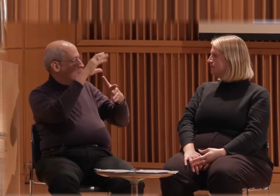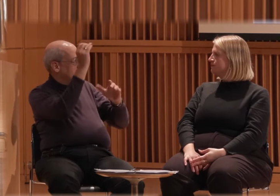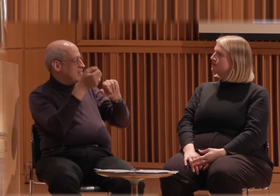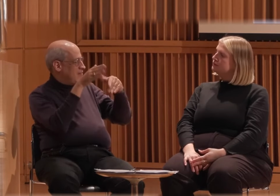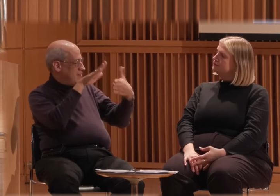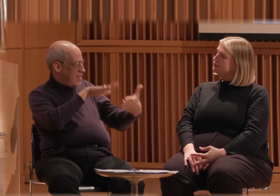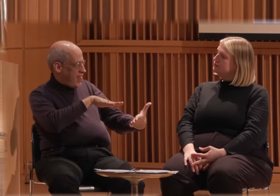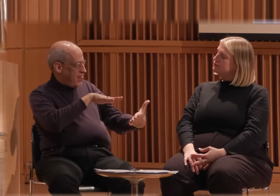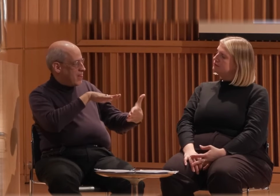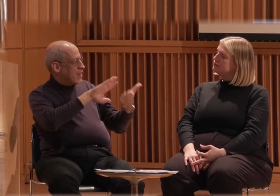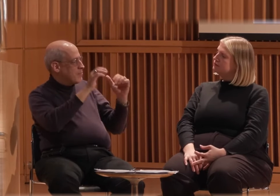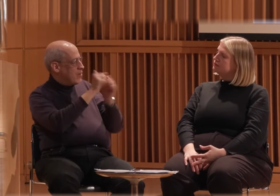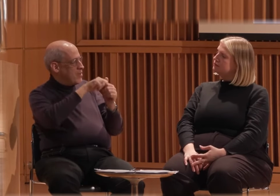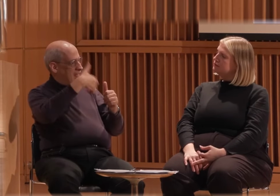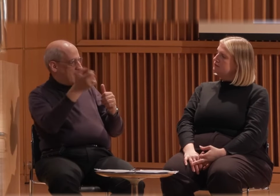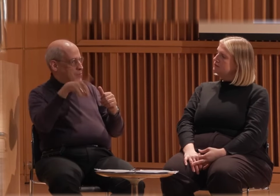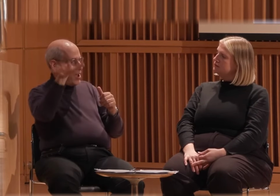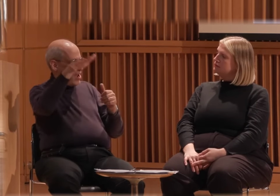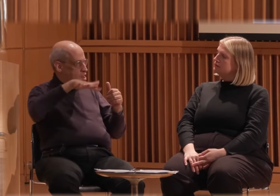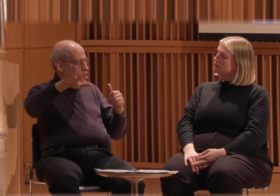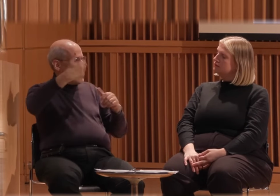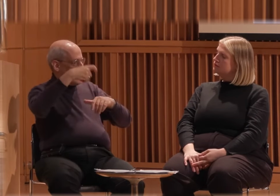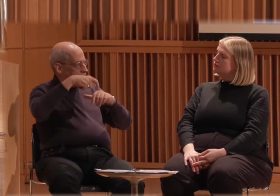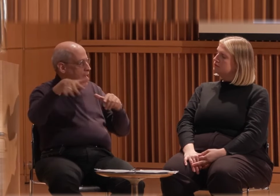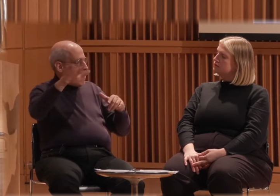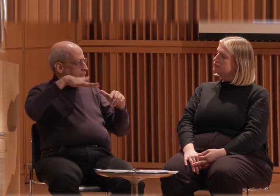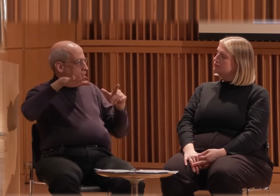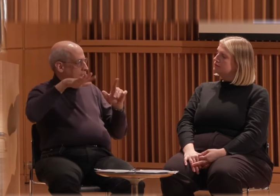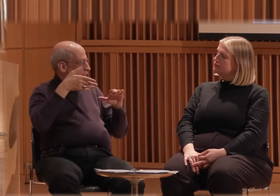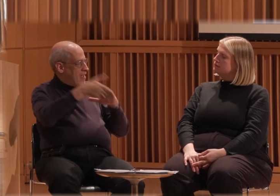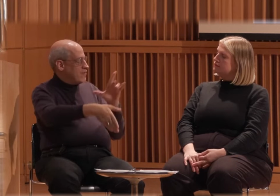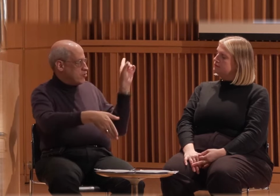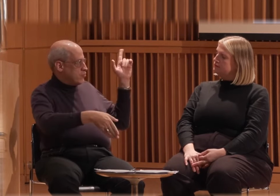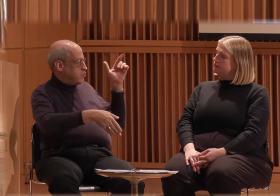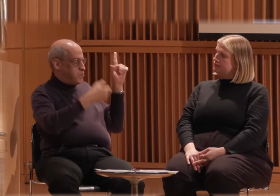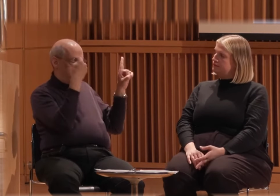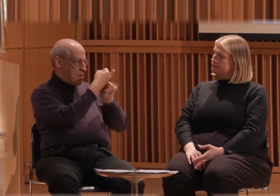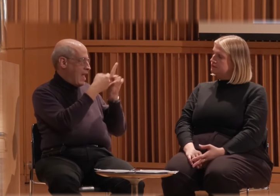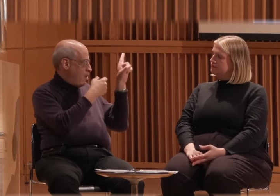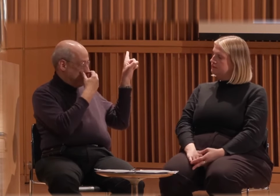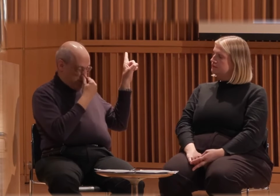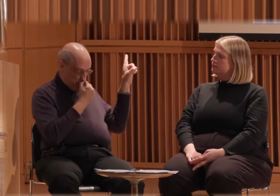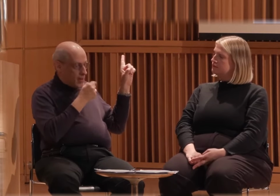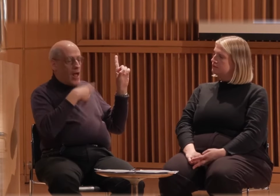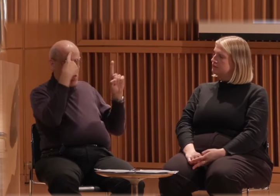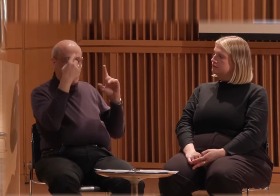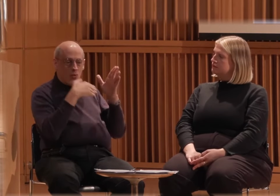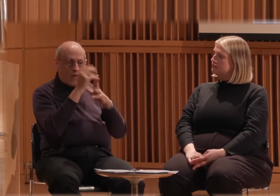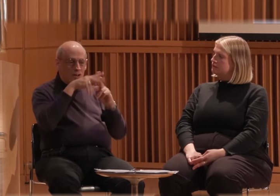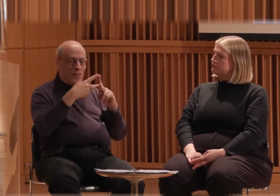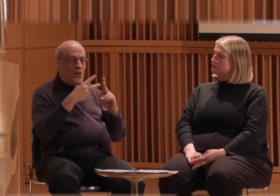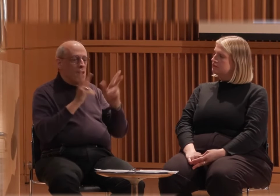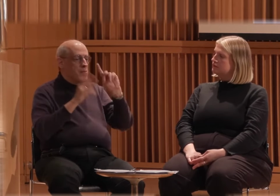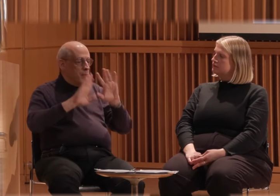any place or time period subsequently. I thought a lot about public